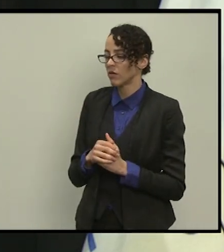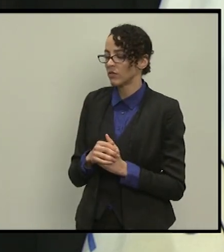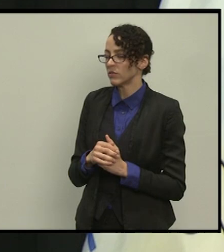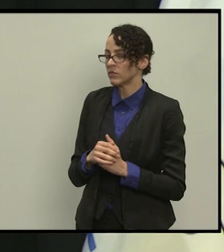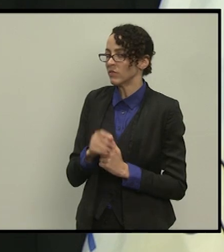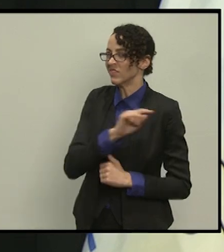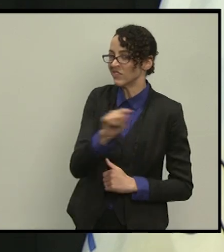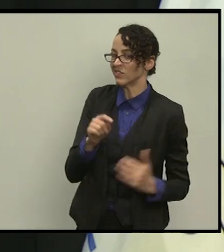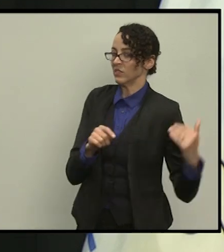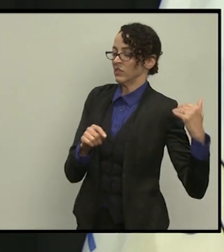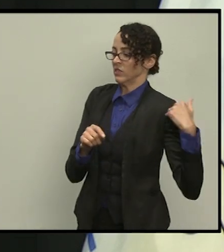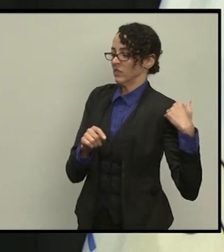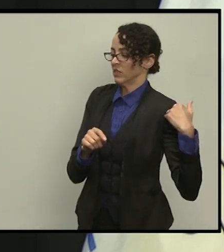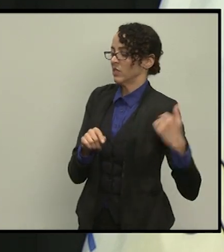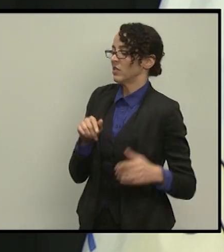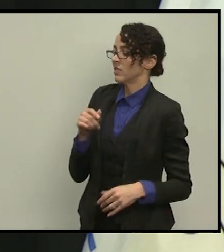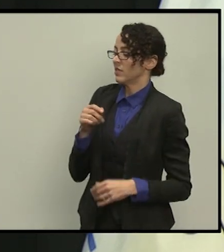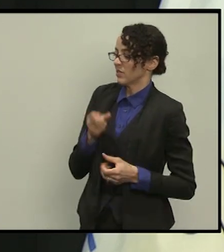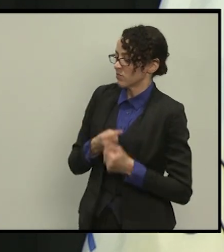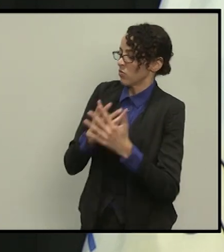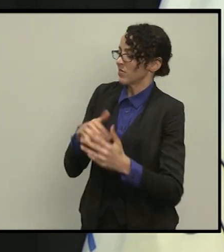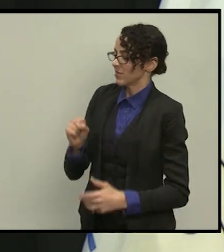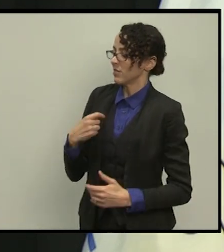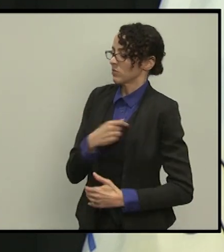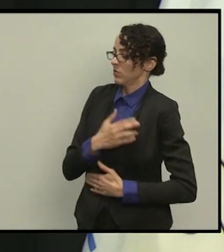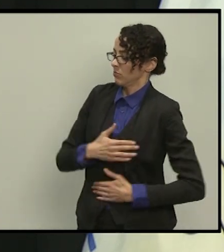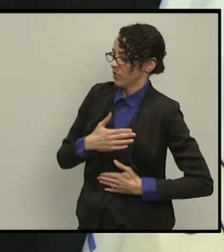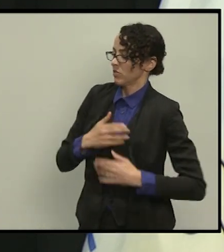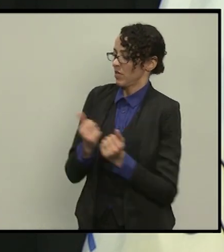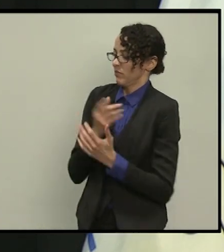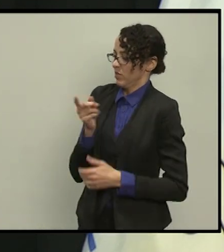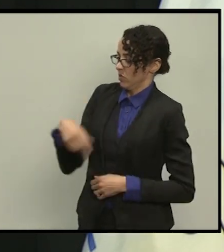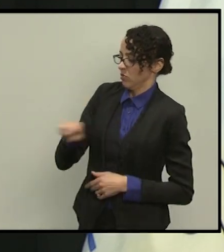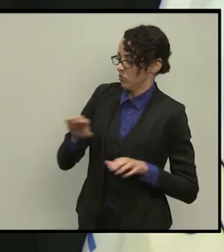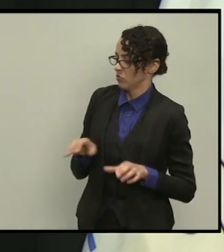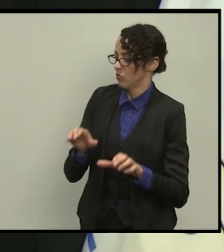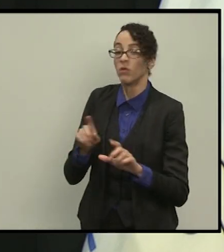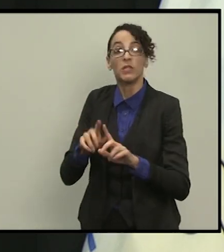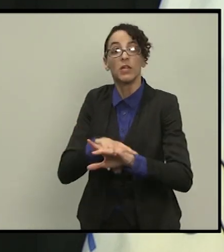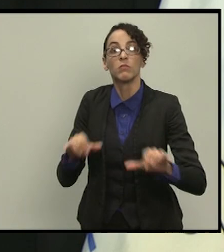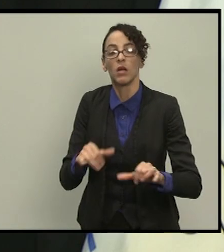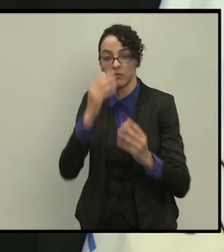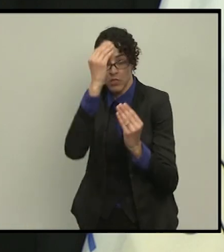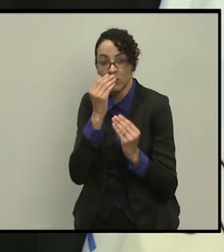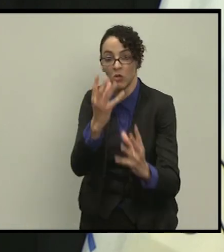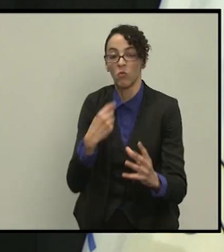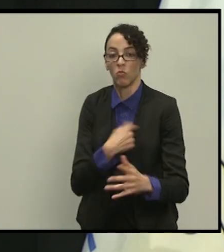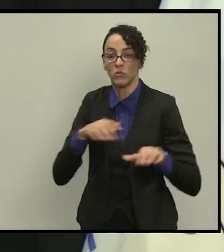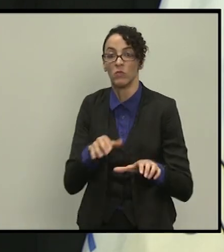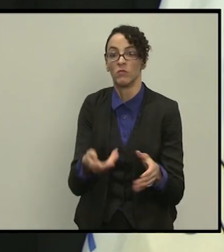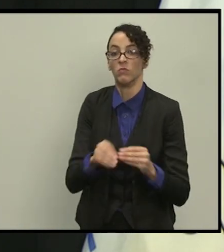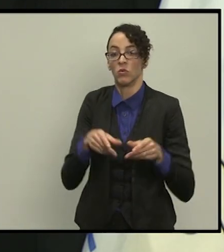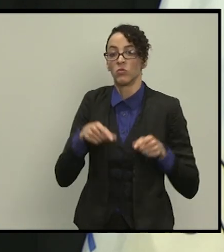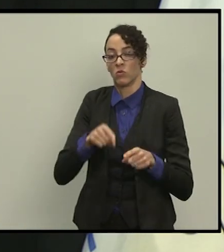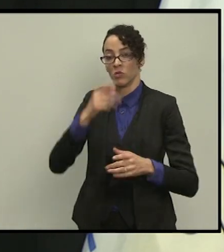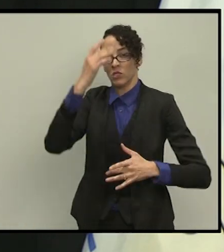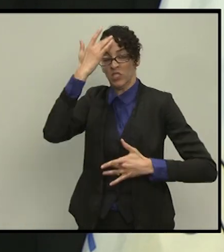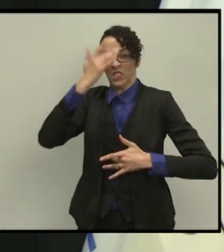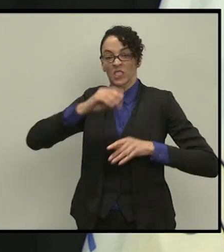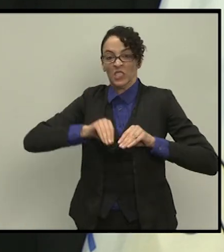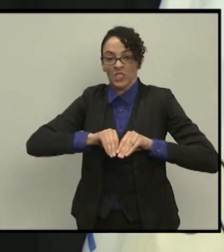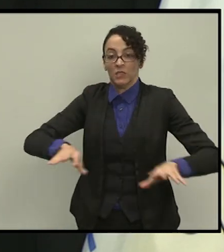them. But let's not forget the work that was being done before this pandemic. We are trusting the resilient